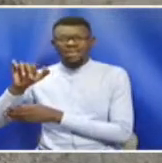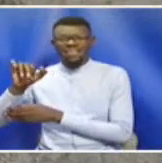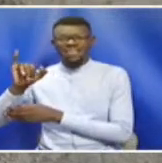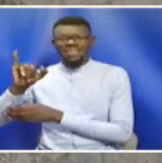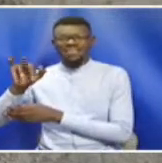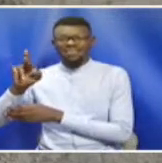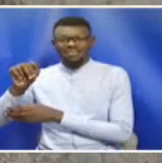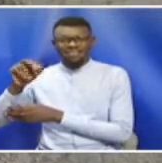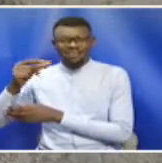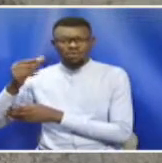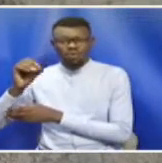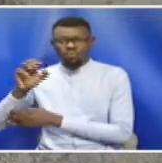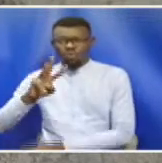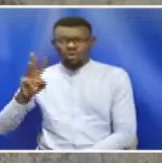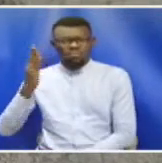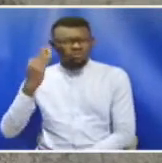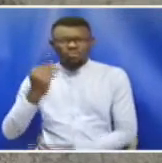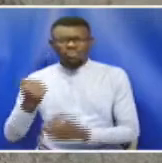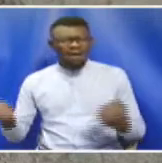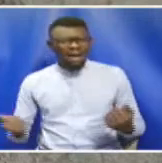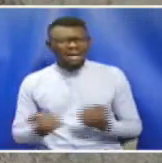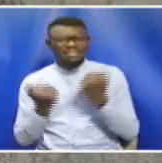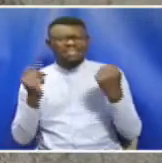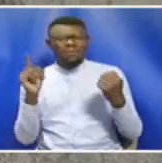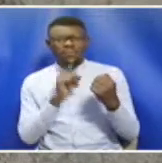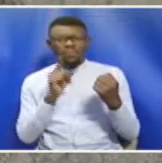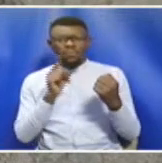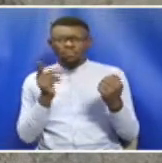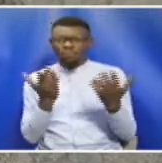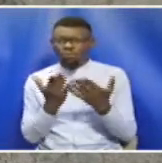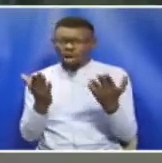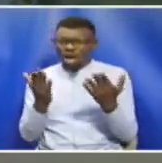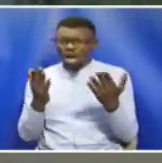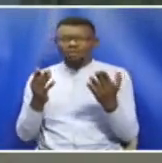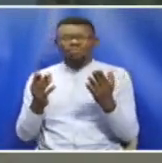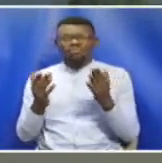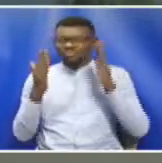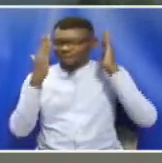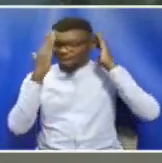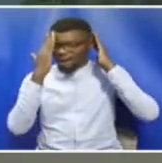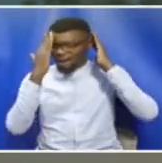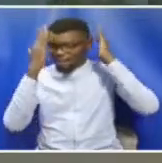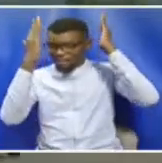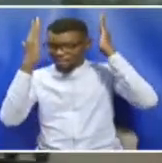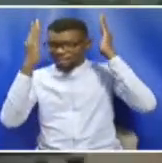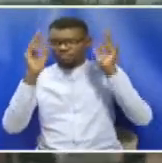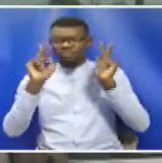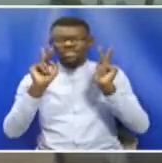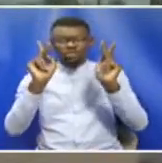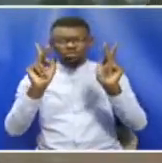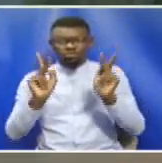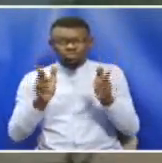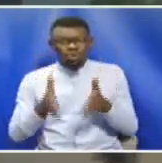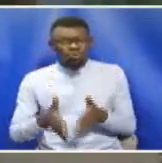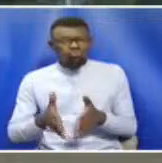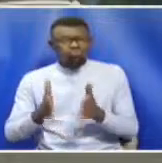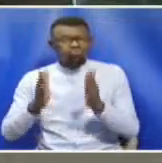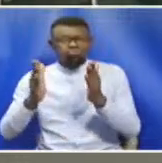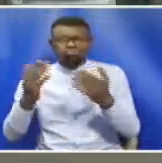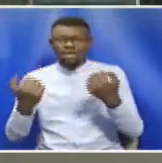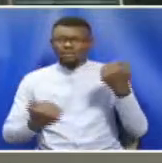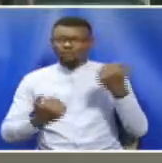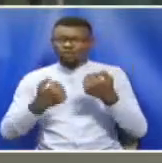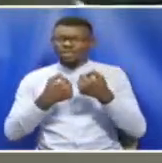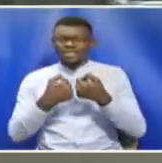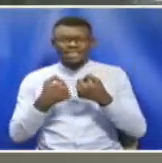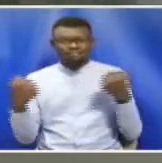road accident at Chavakali along Kakamega Kisumu Highway when his vehicle had a head-on